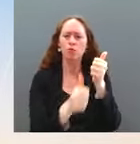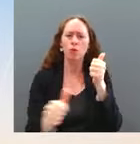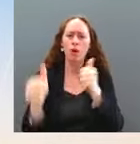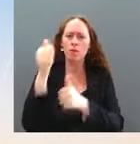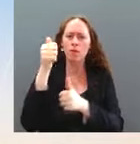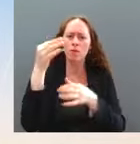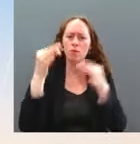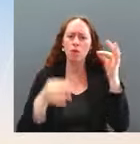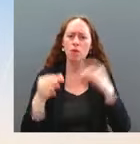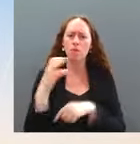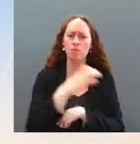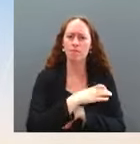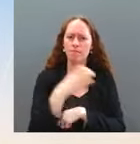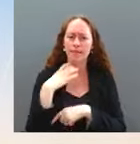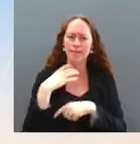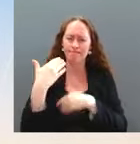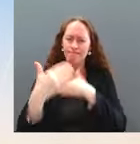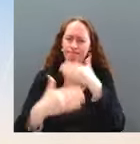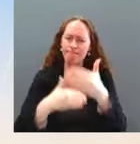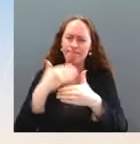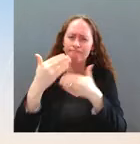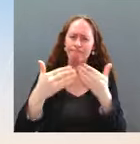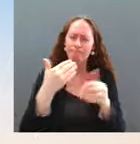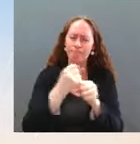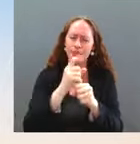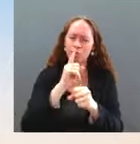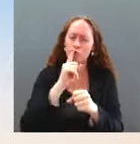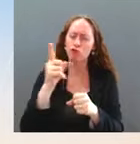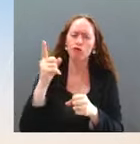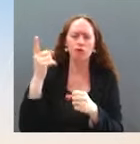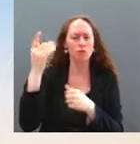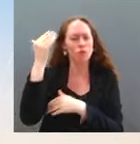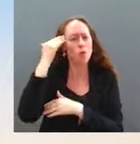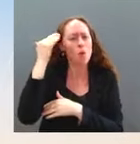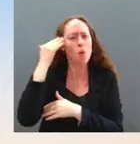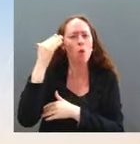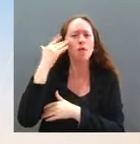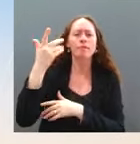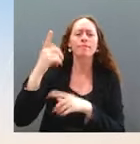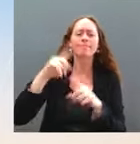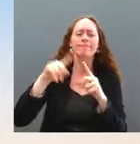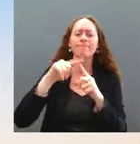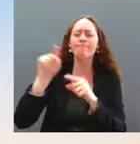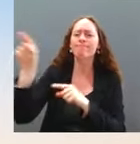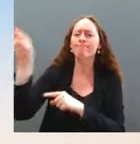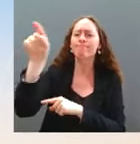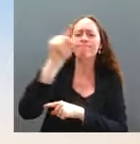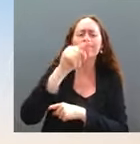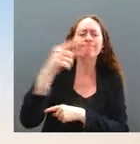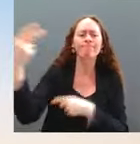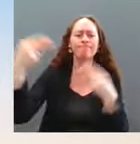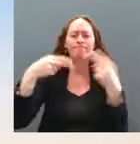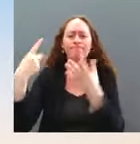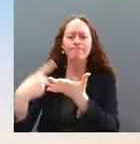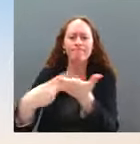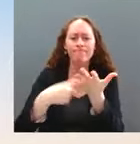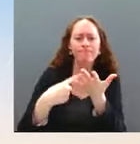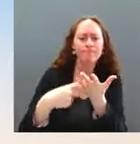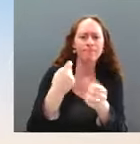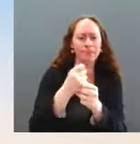and consent phases. He promised to choose a successor in the mold of Justice Breyer, as Republicans and Democrats called for, and after